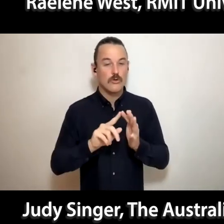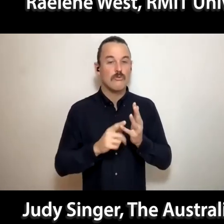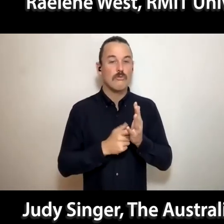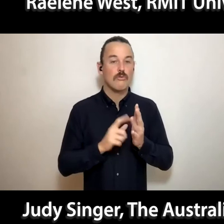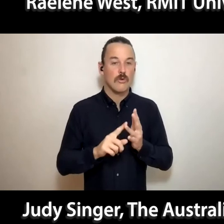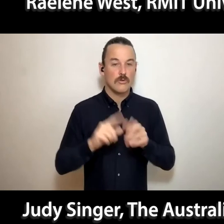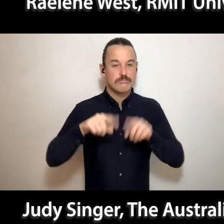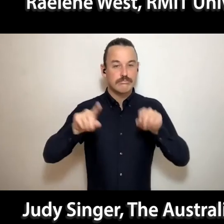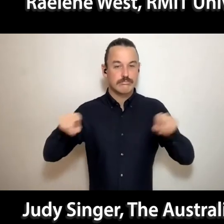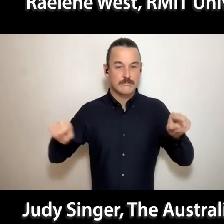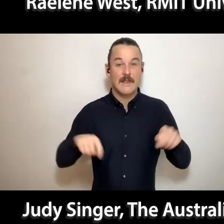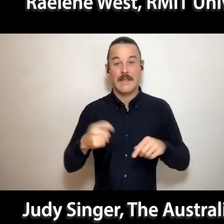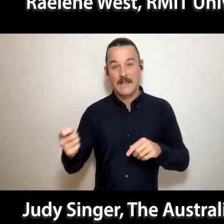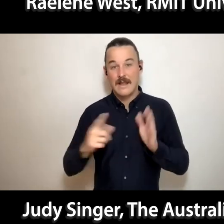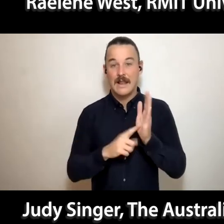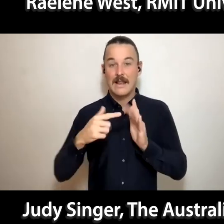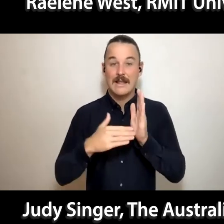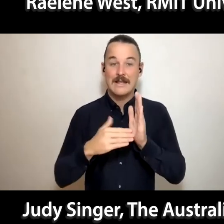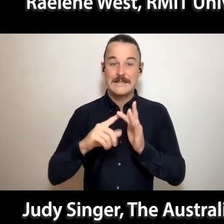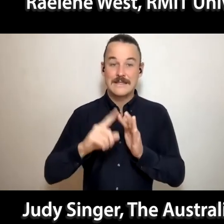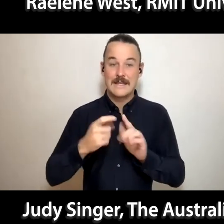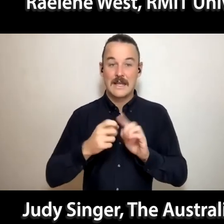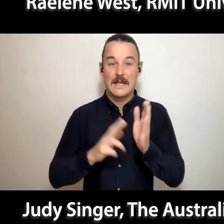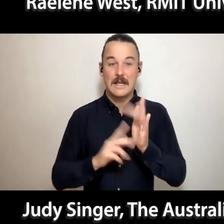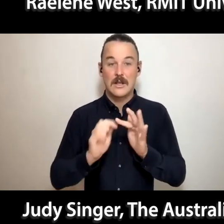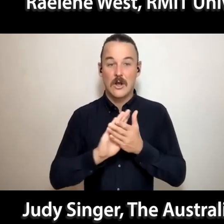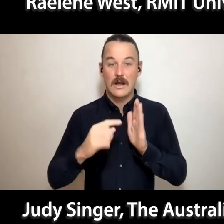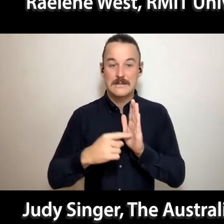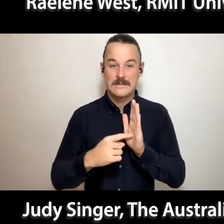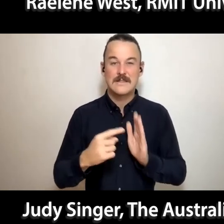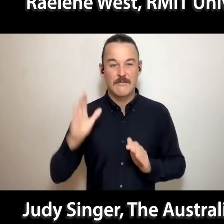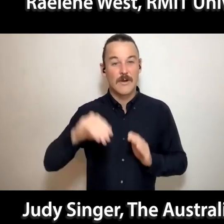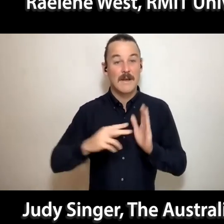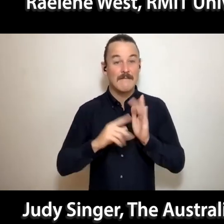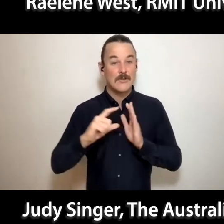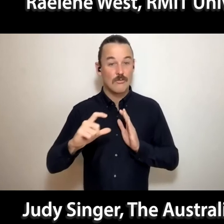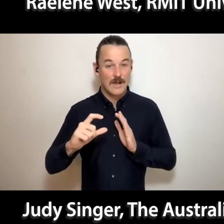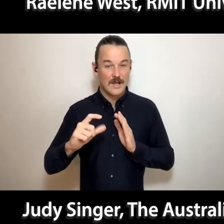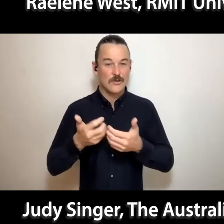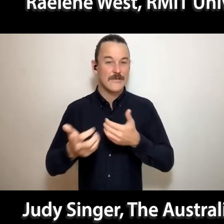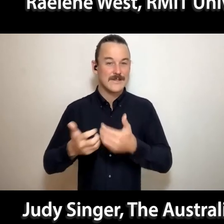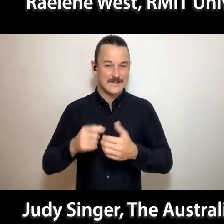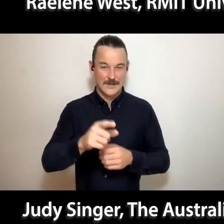Victoria University, who's really going to present a little bit on her work around